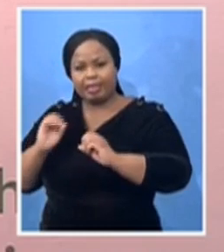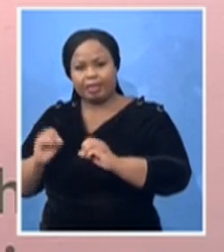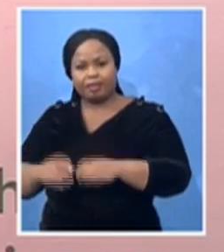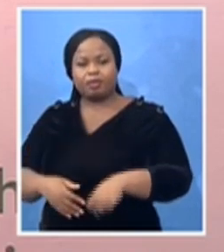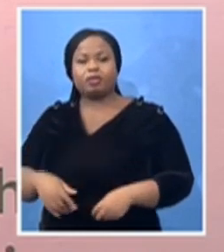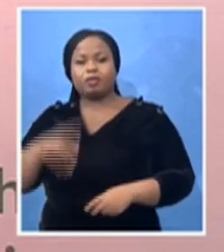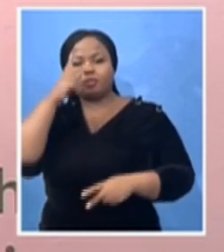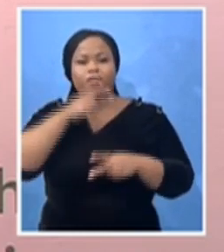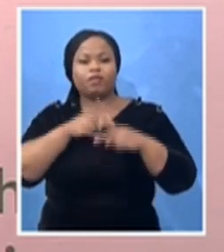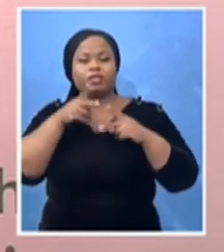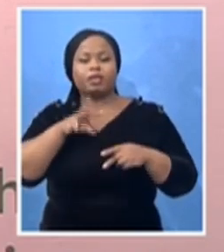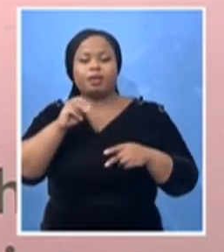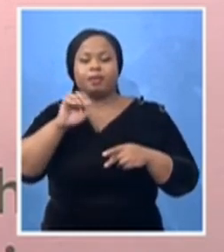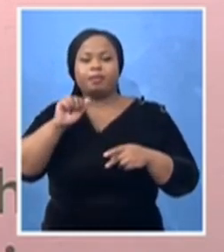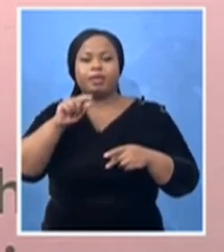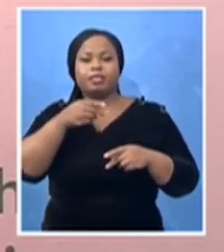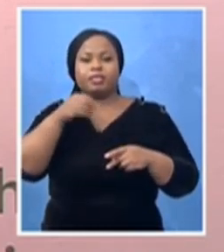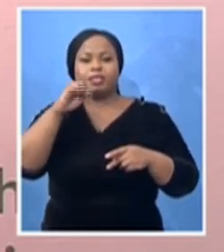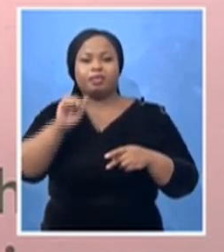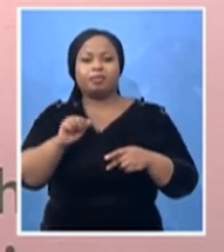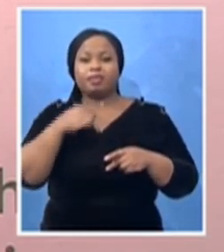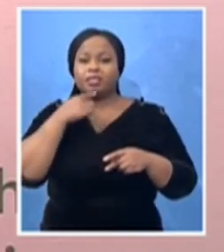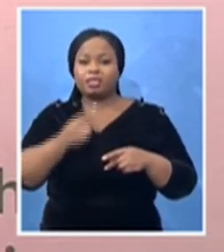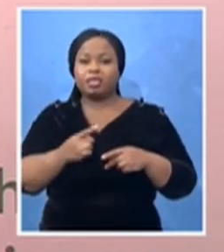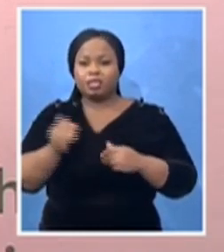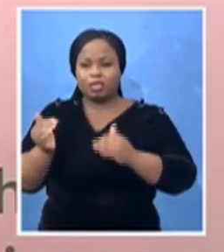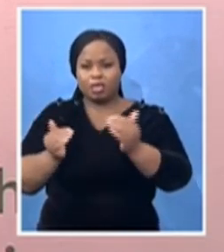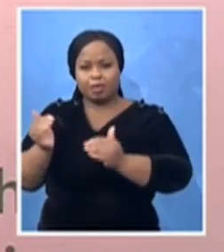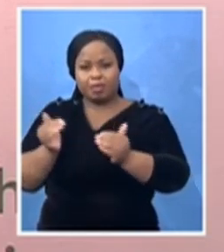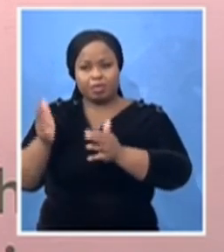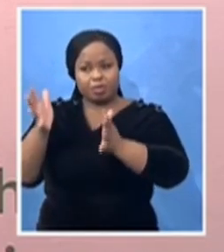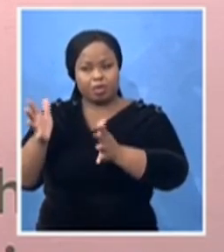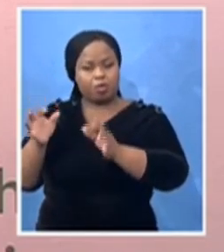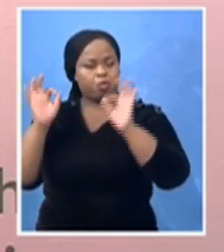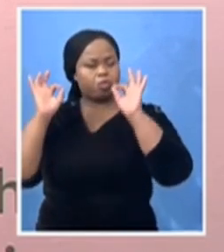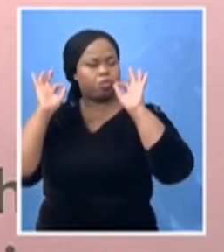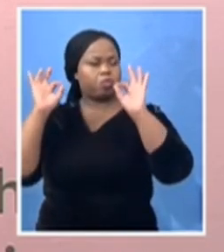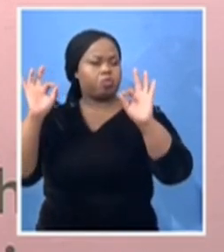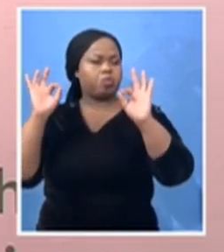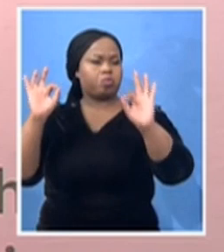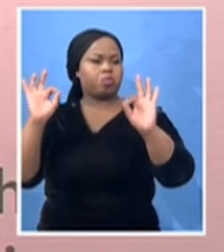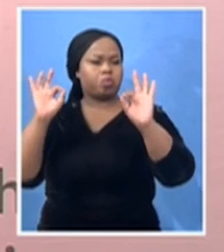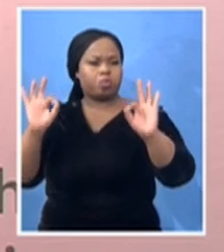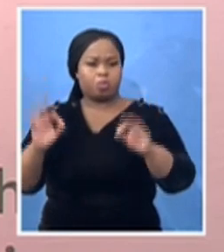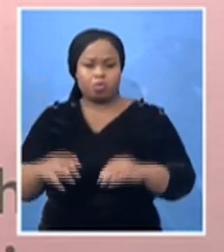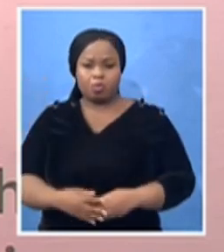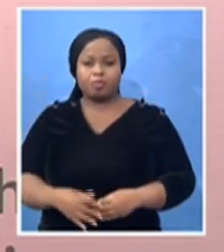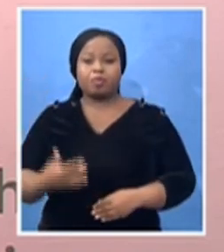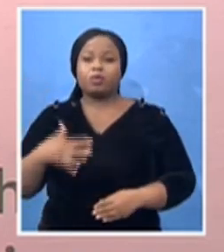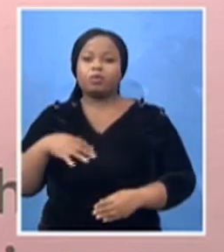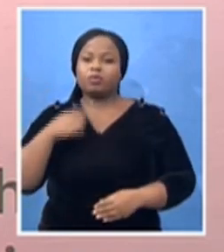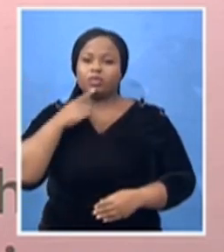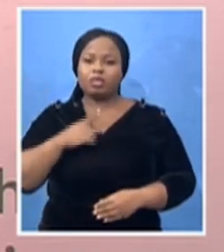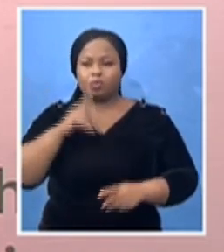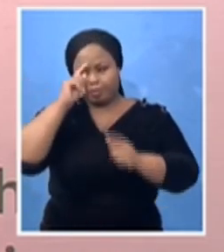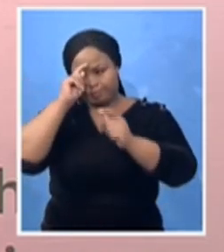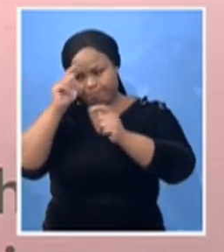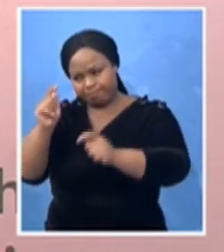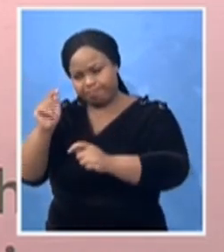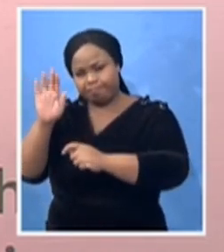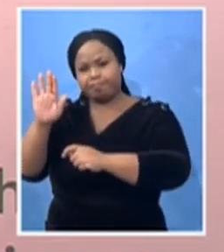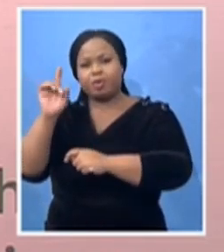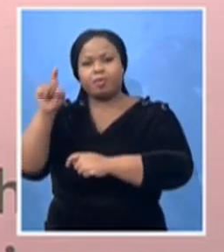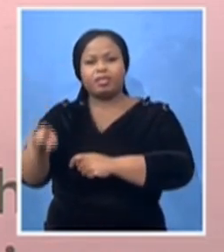their management here is superb. And I want to say we do need to pay tribute to you, Prof, for all the work